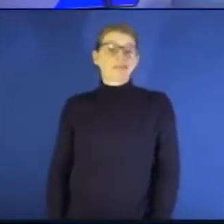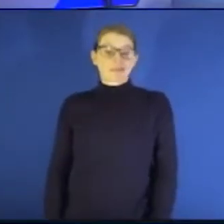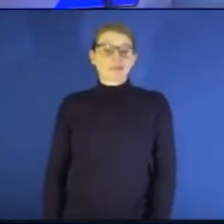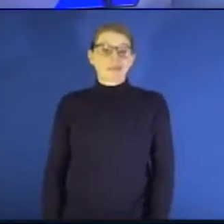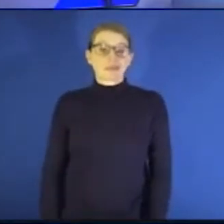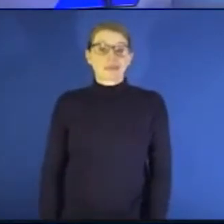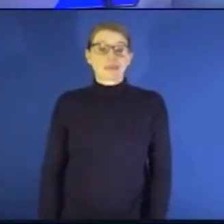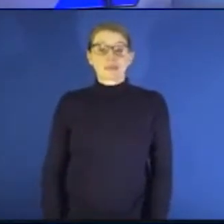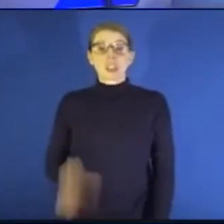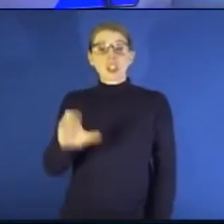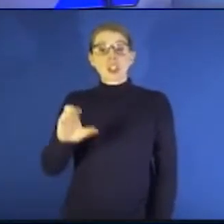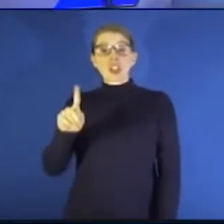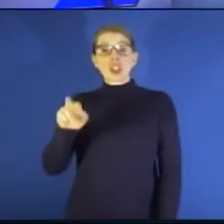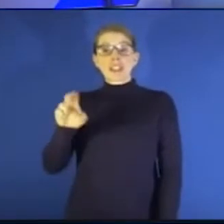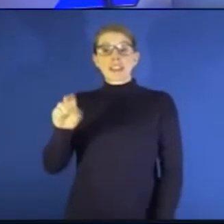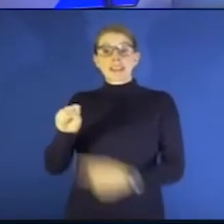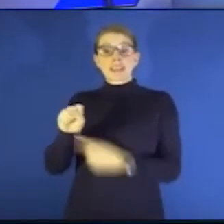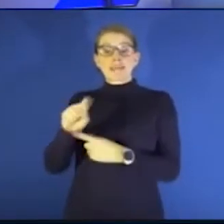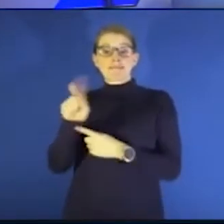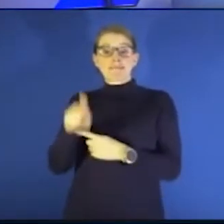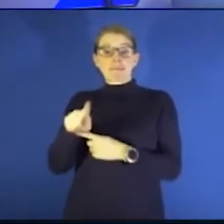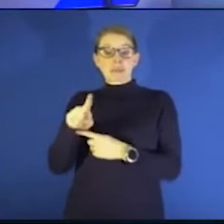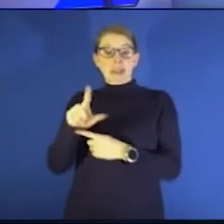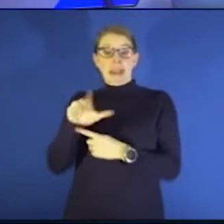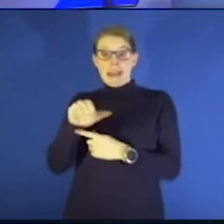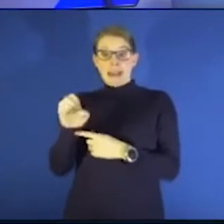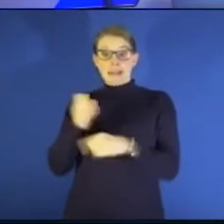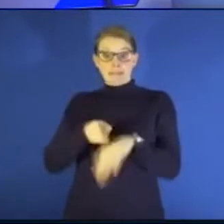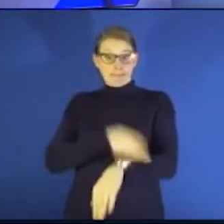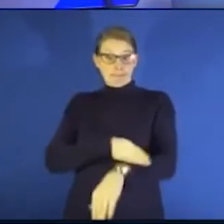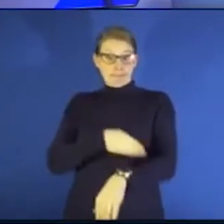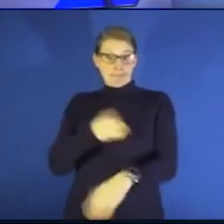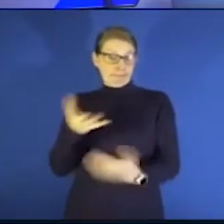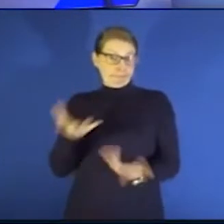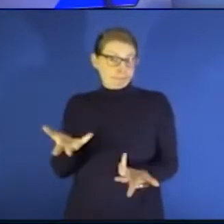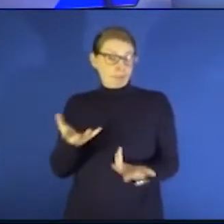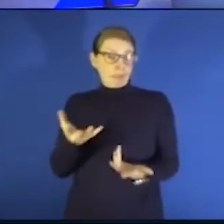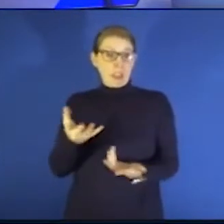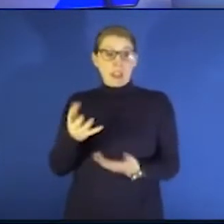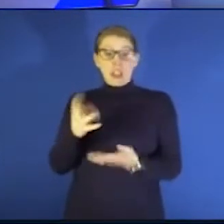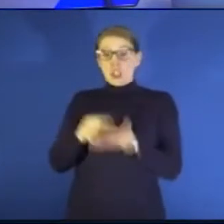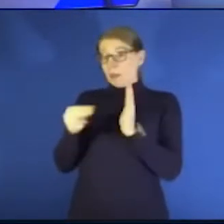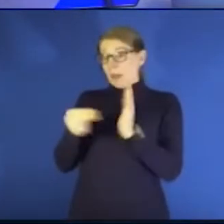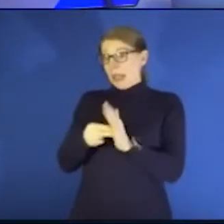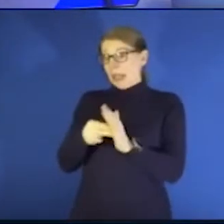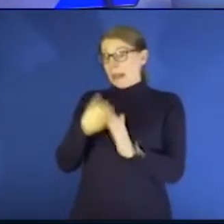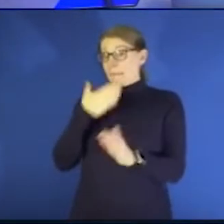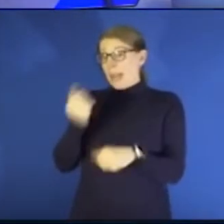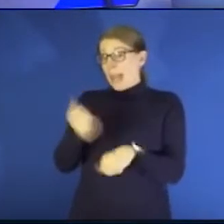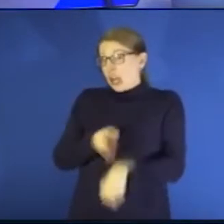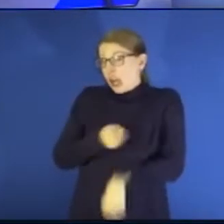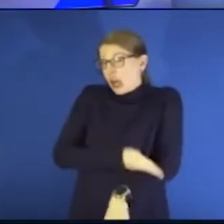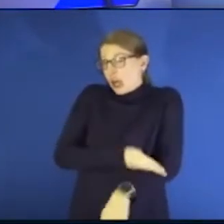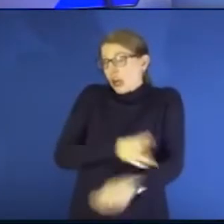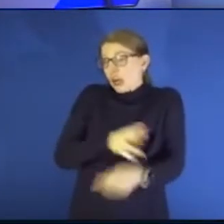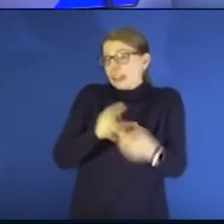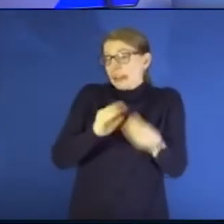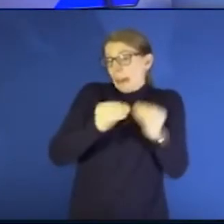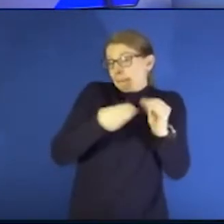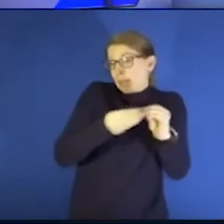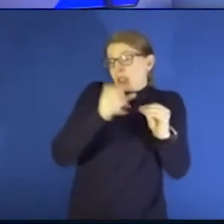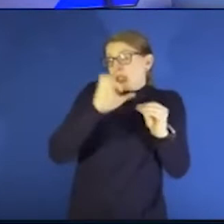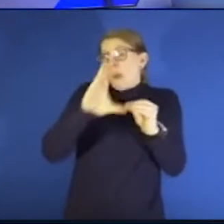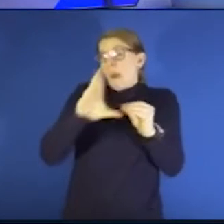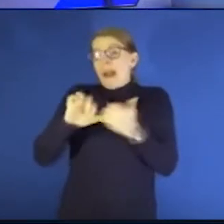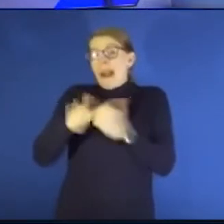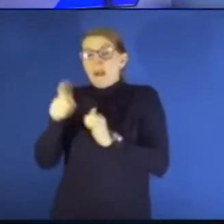question. Overall, are cases getting better? Better in terms of numbers, or better in terms of how they're doing? I think he clinically? means how they're doing.